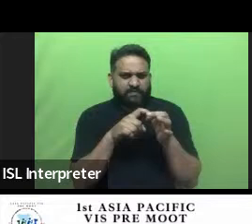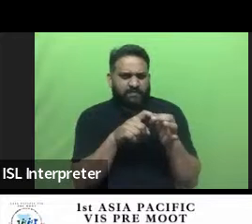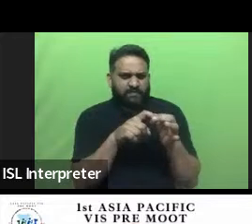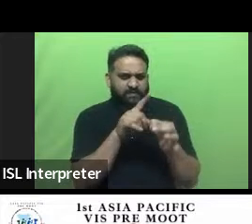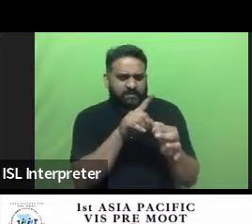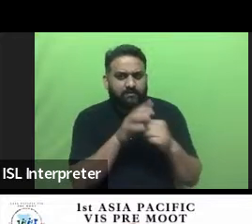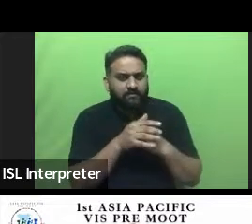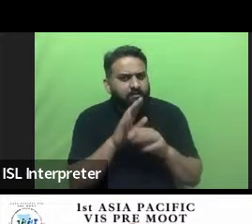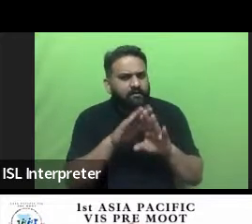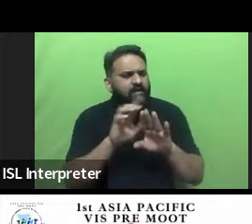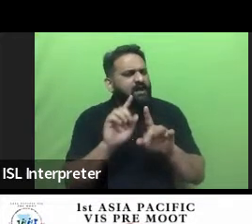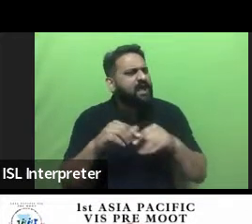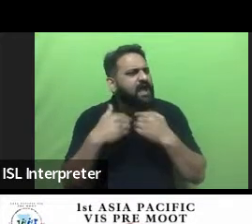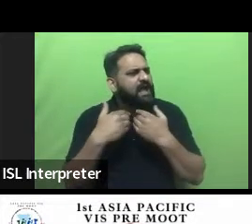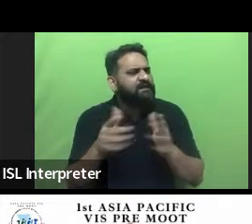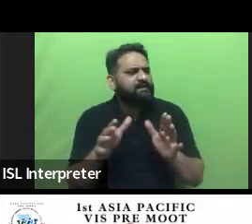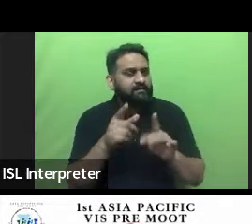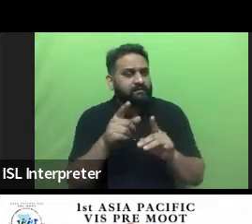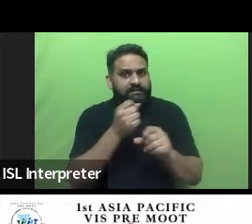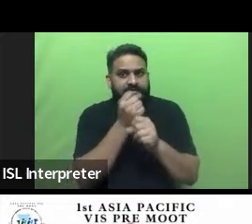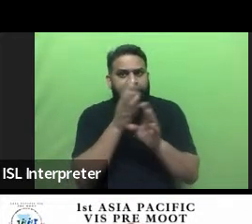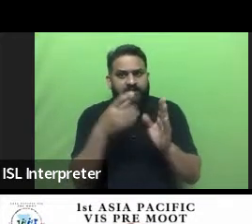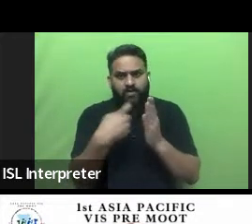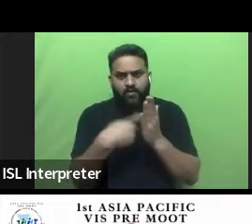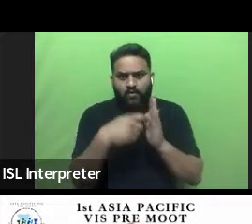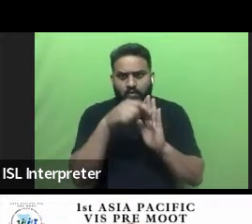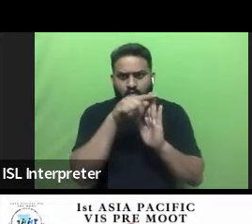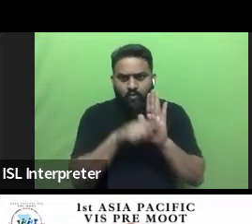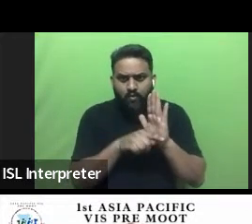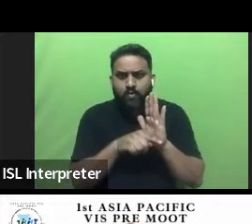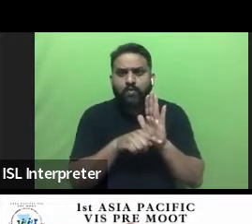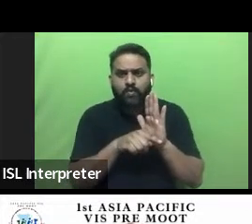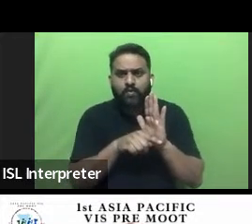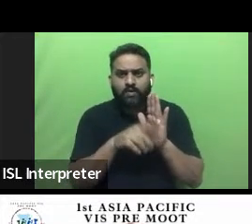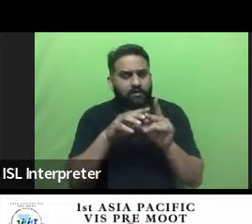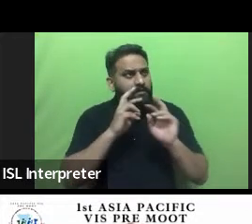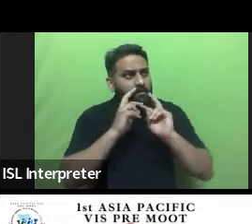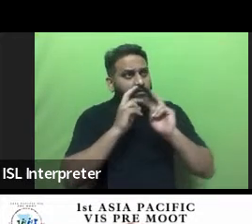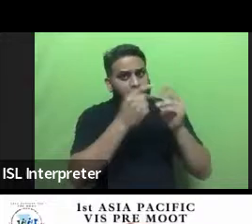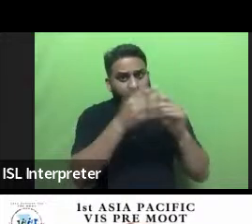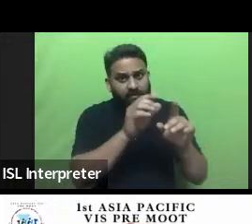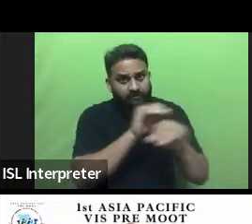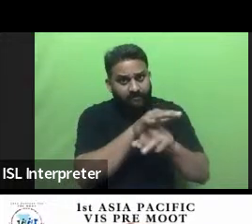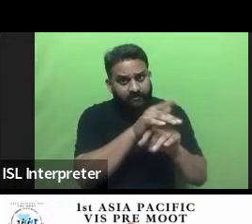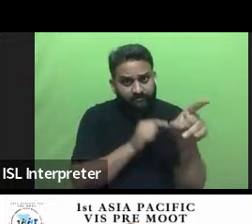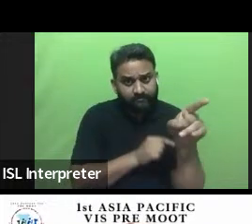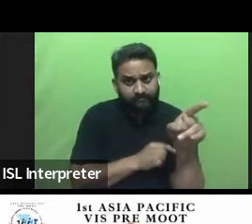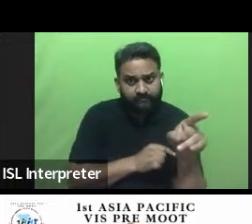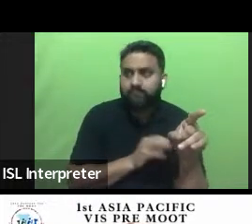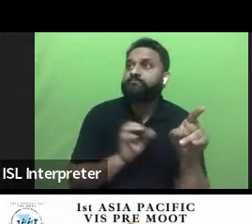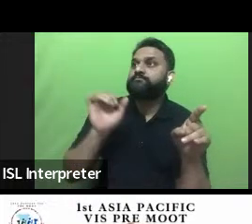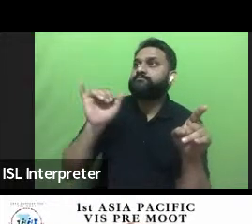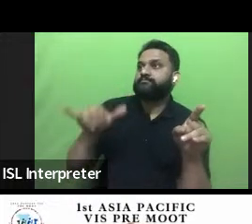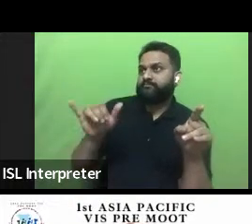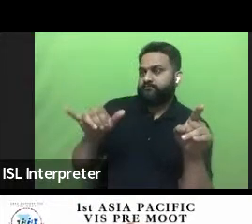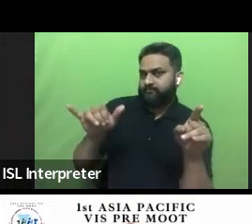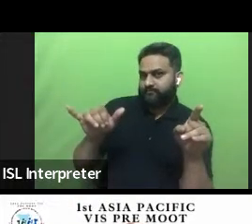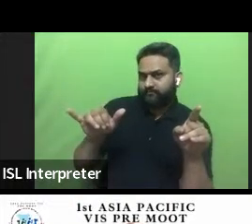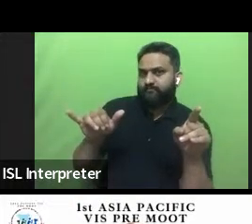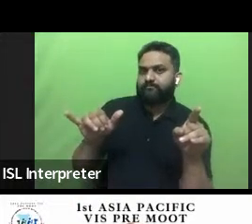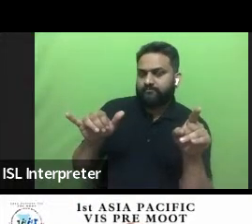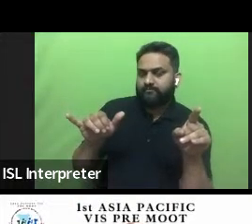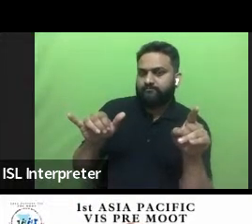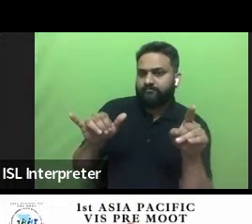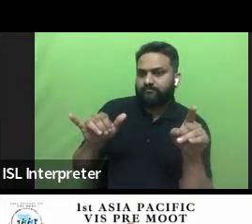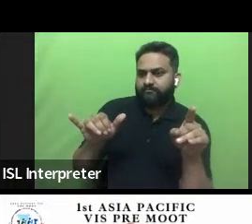you ever send this general conditions copy of that to the respondent? Thank you, yes.